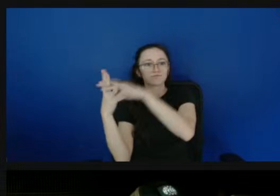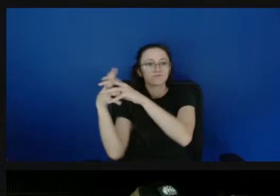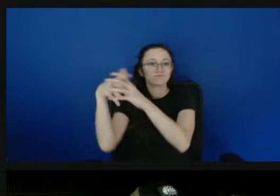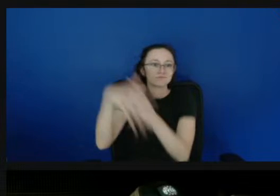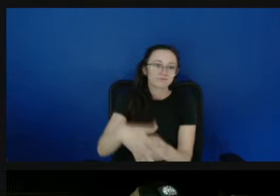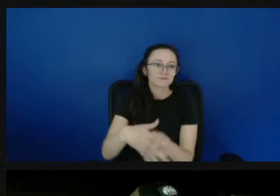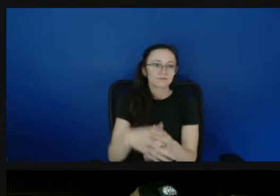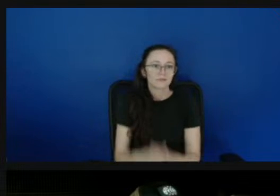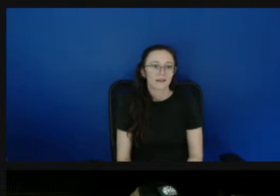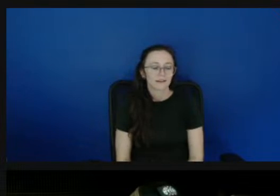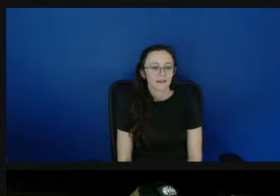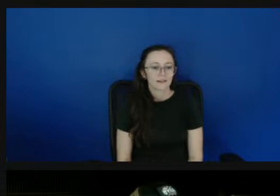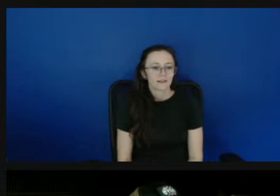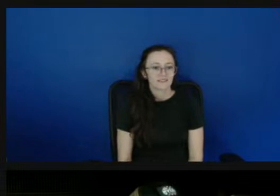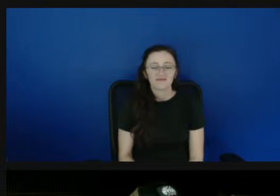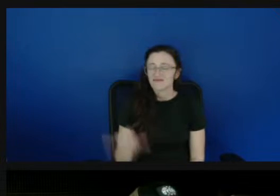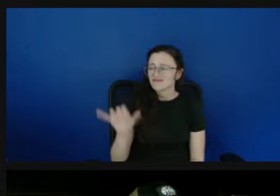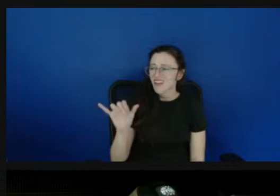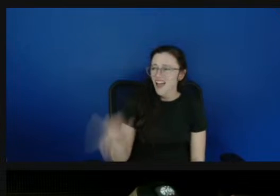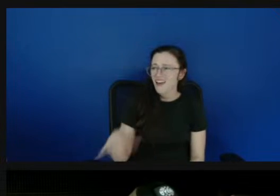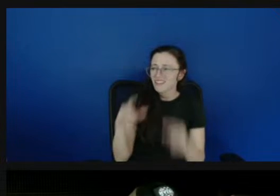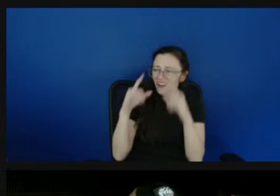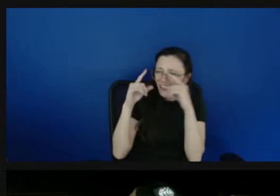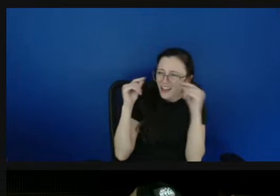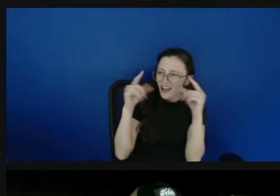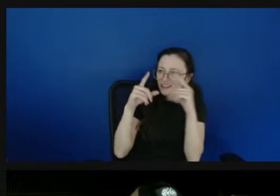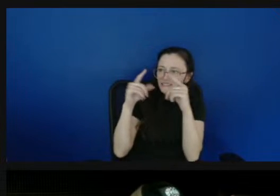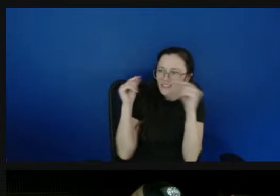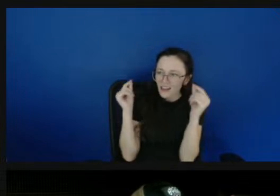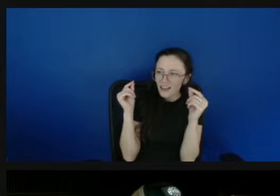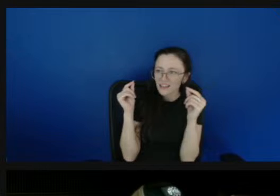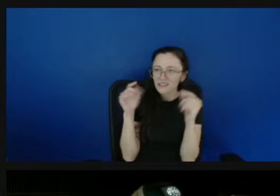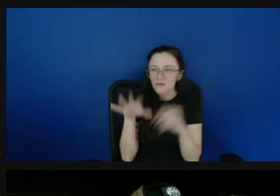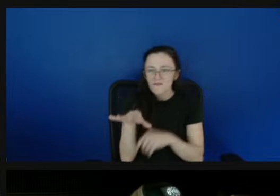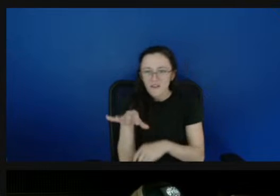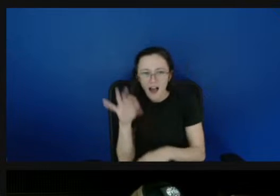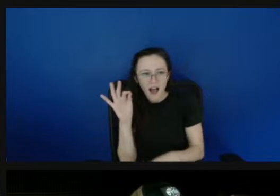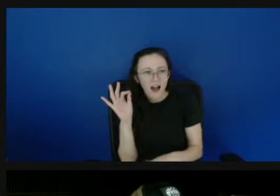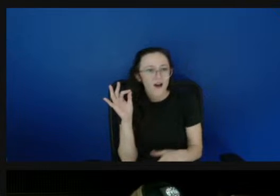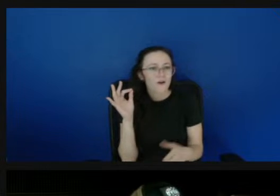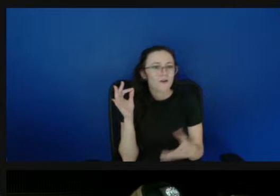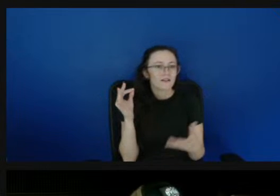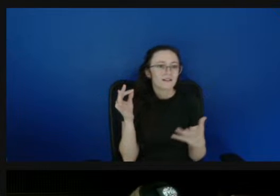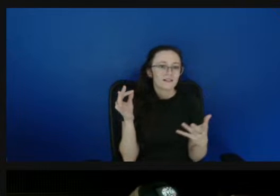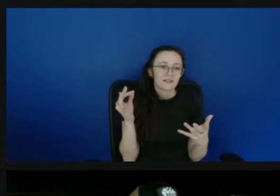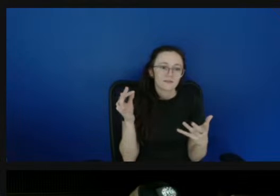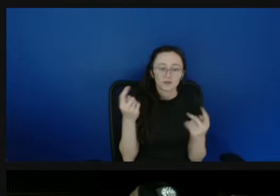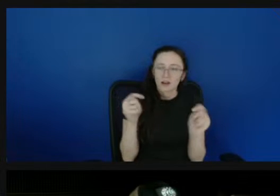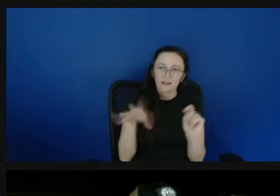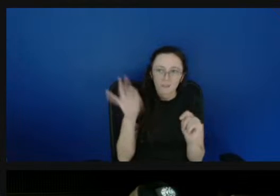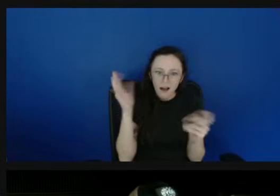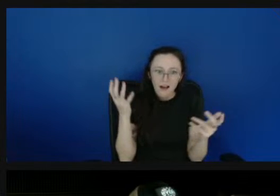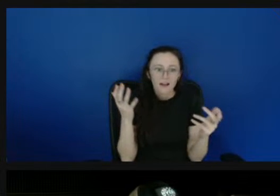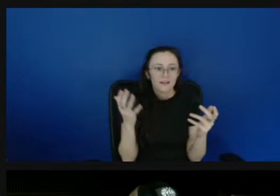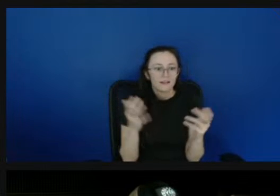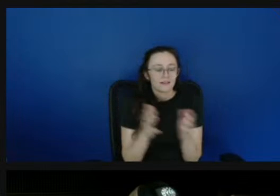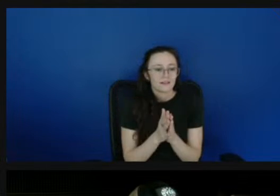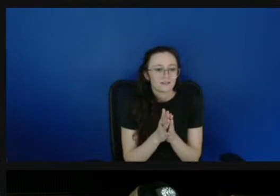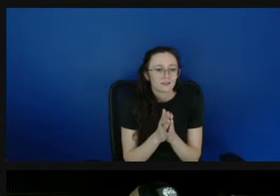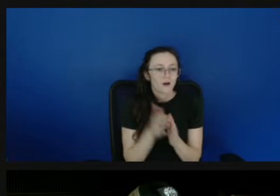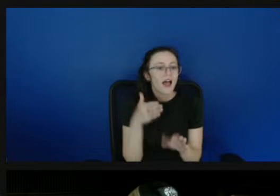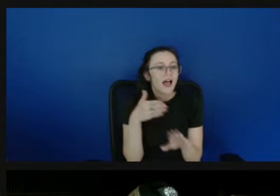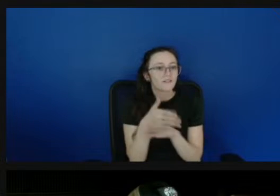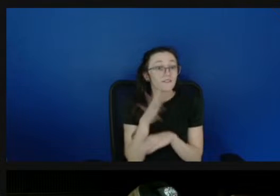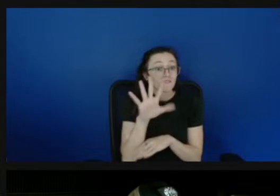fatal boulder and the glasses is really epic there too. And one last thing, Dana, you know, when after 5 days,